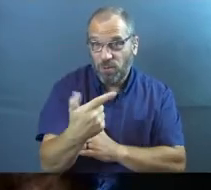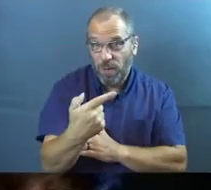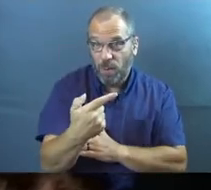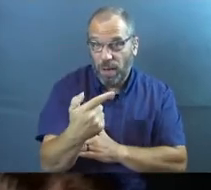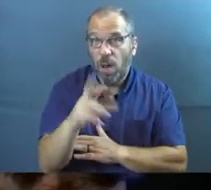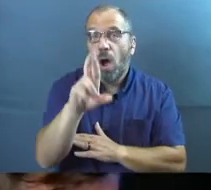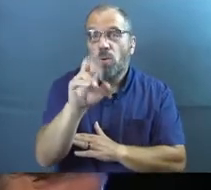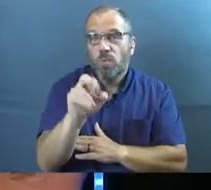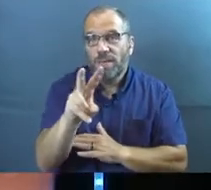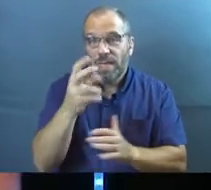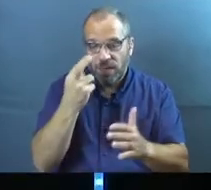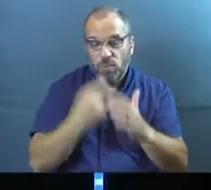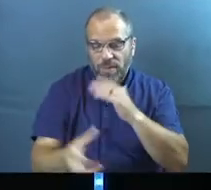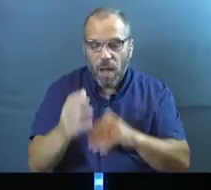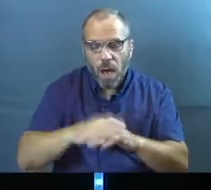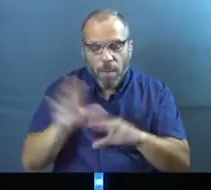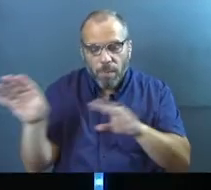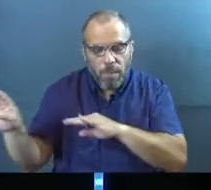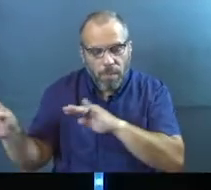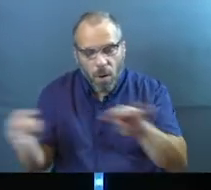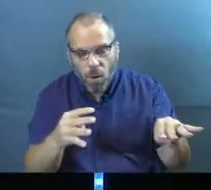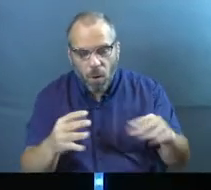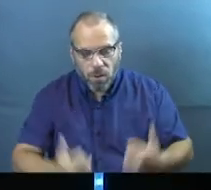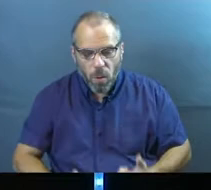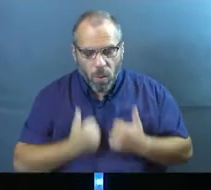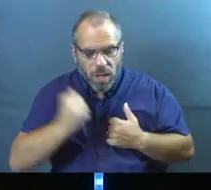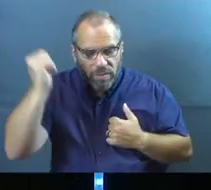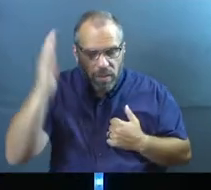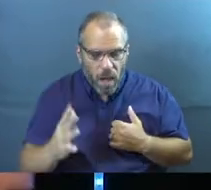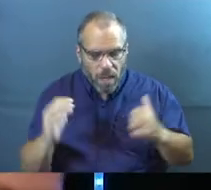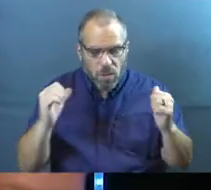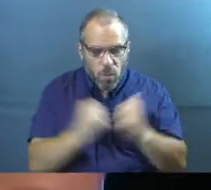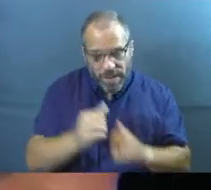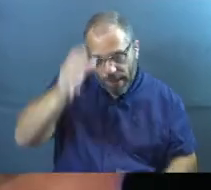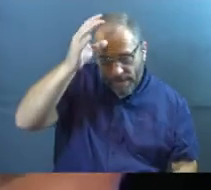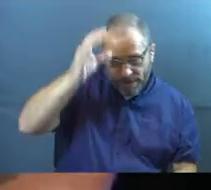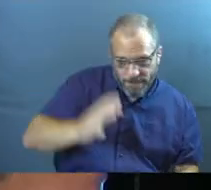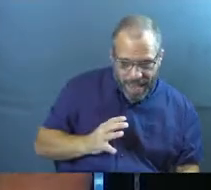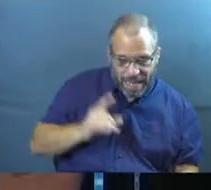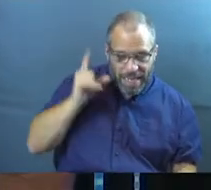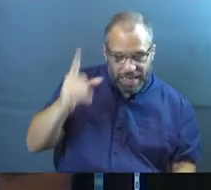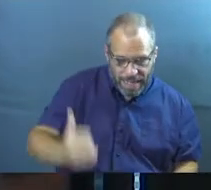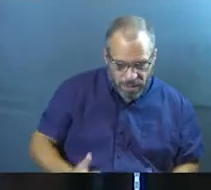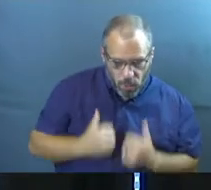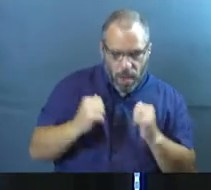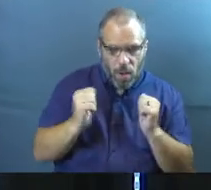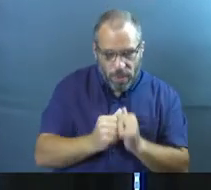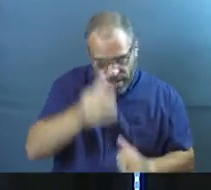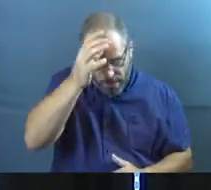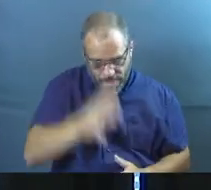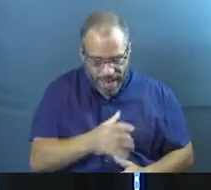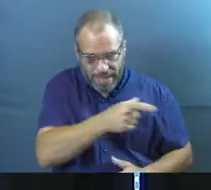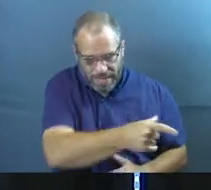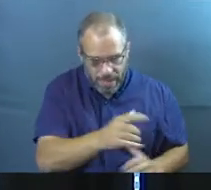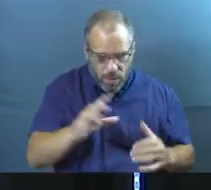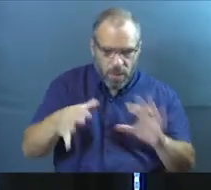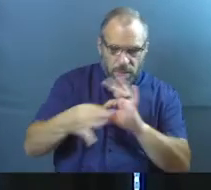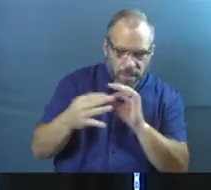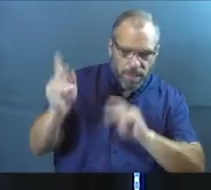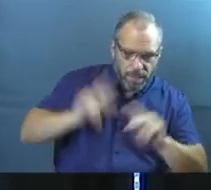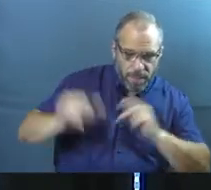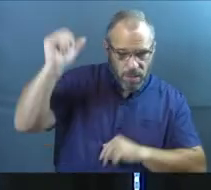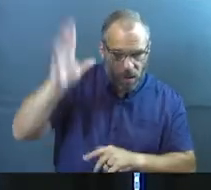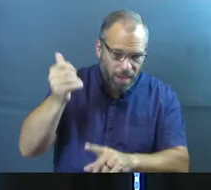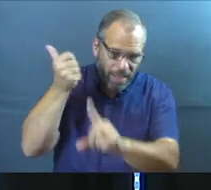21. And it says, behold, the dwelling place of God is with man. He will dwell with them, and they will be his people, and